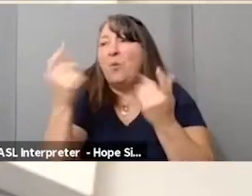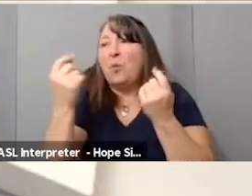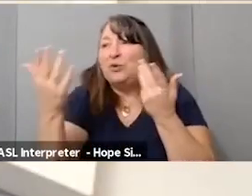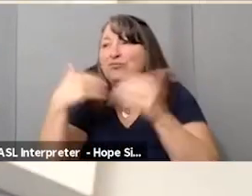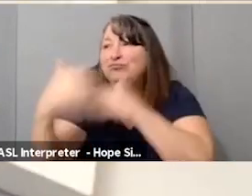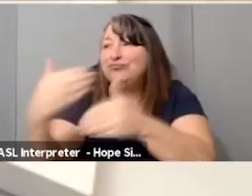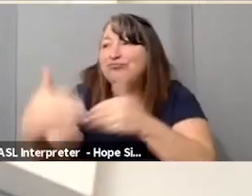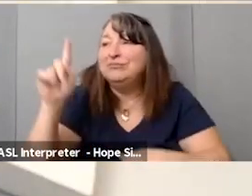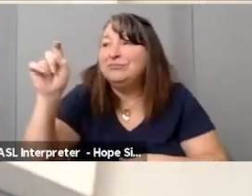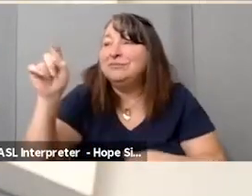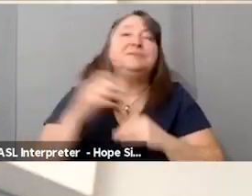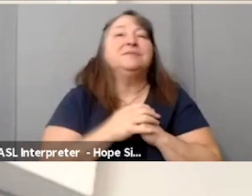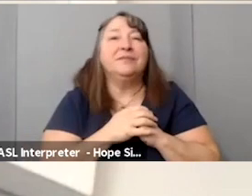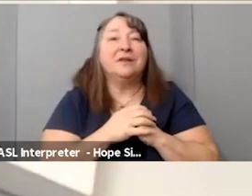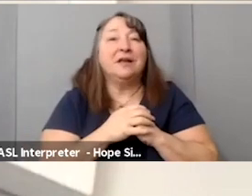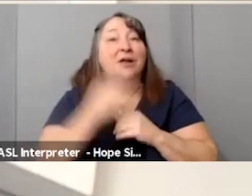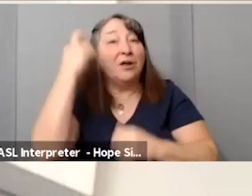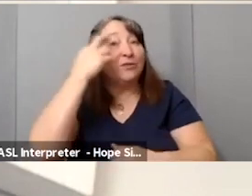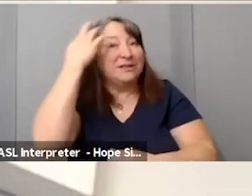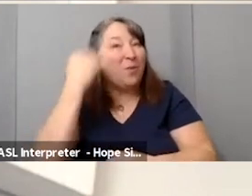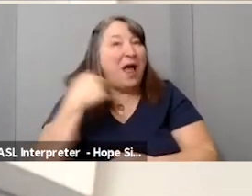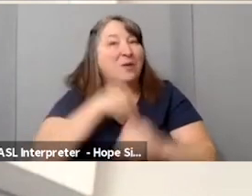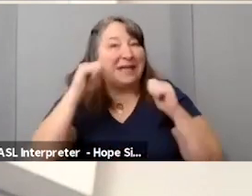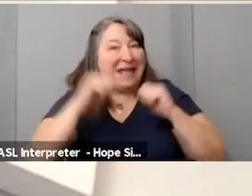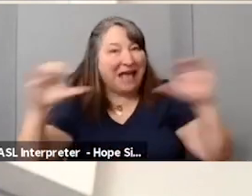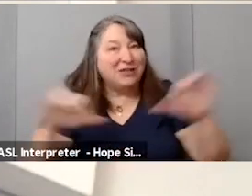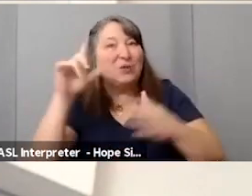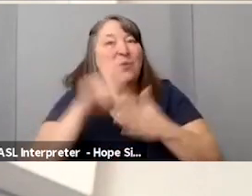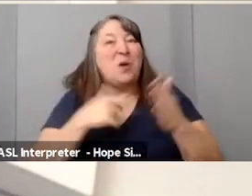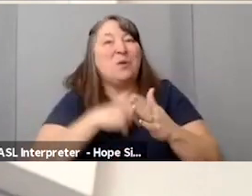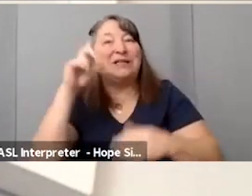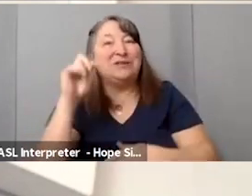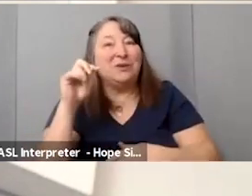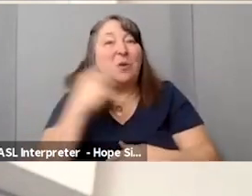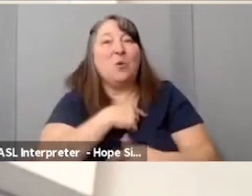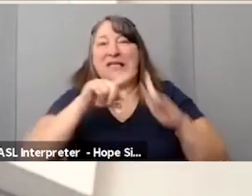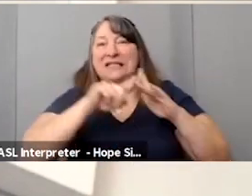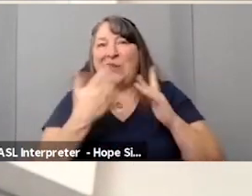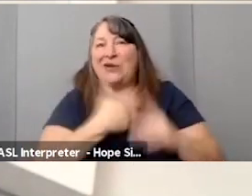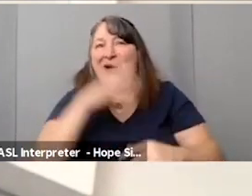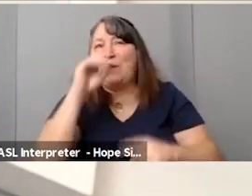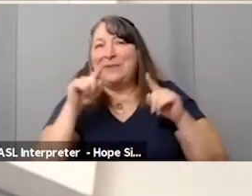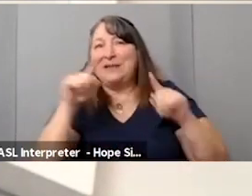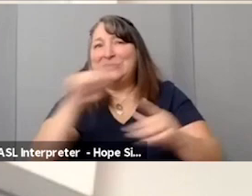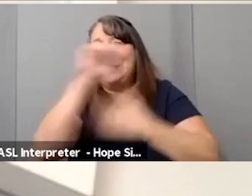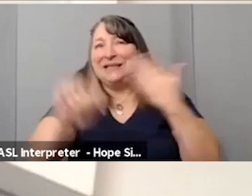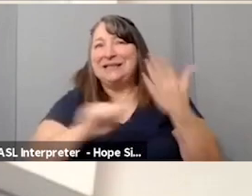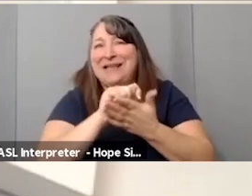the reason why we're able to do what we do, and we started our company during a time that was